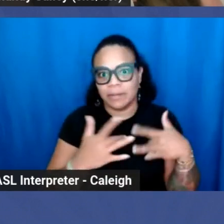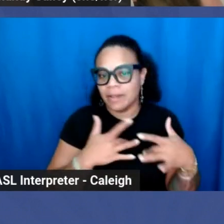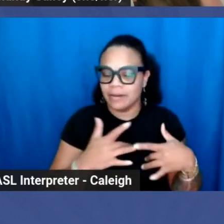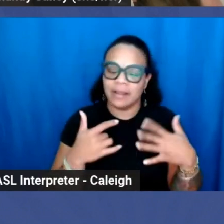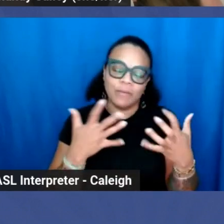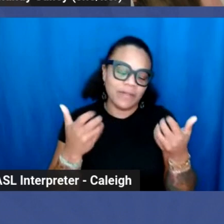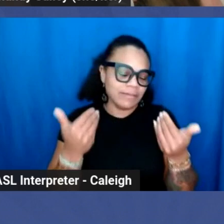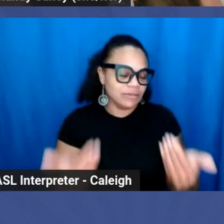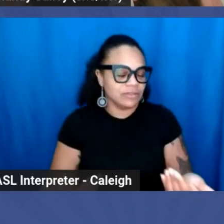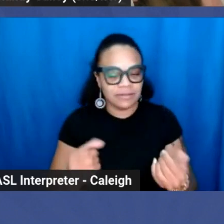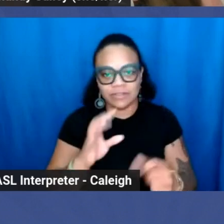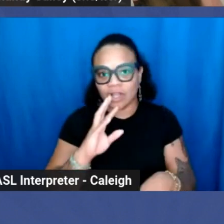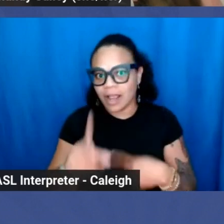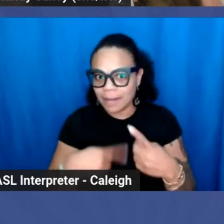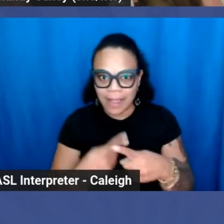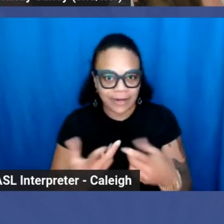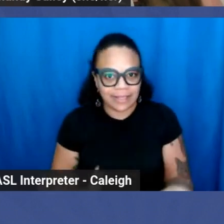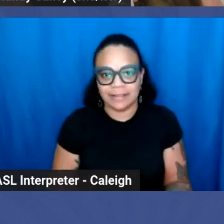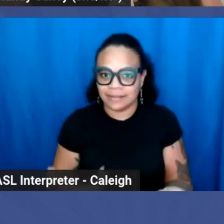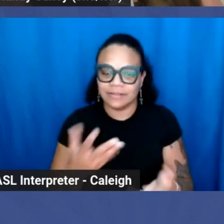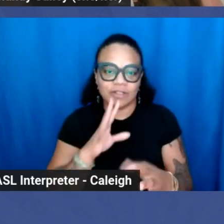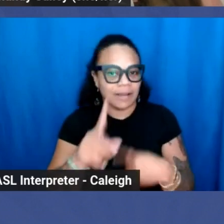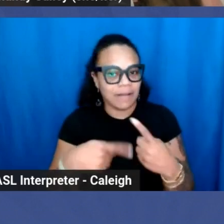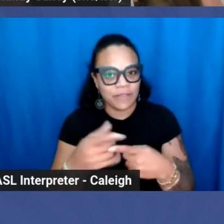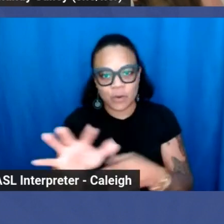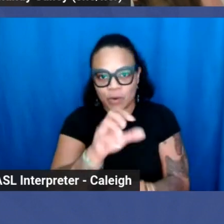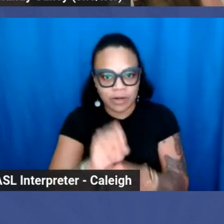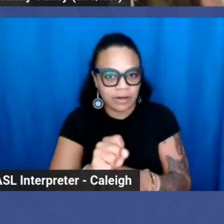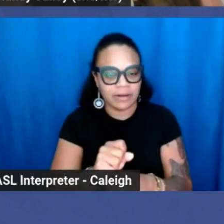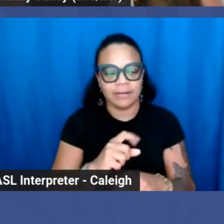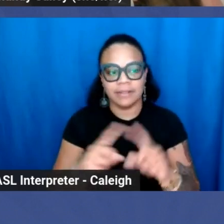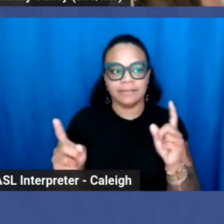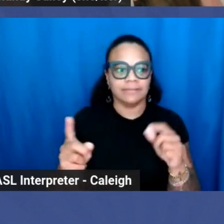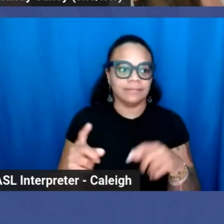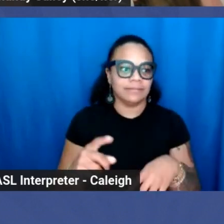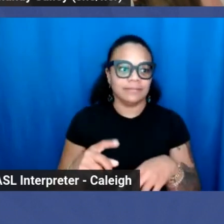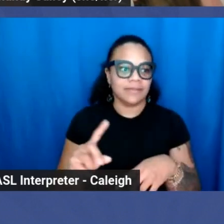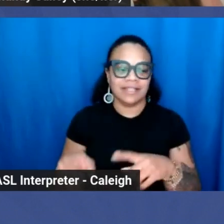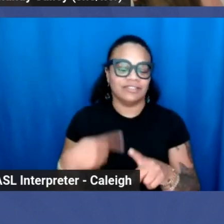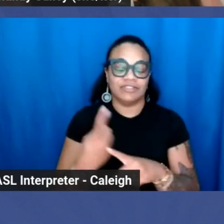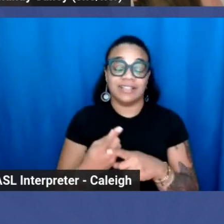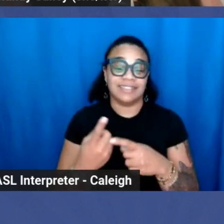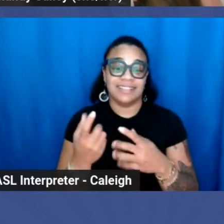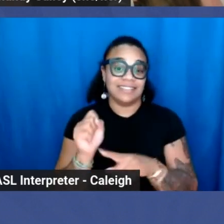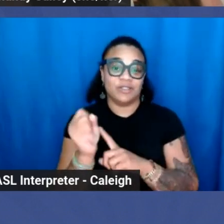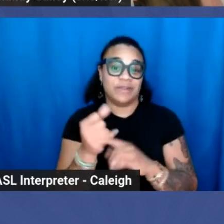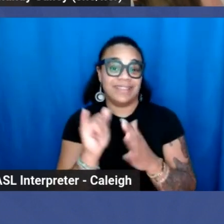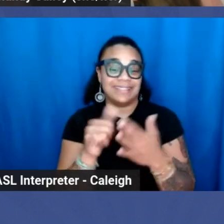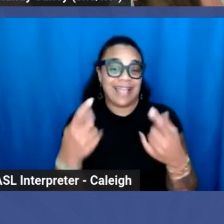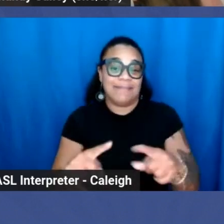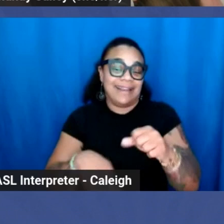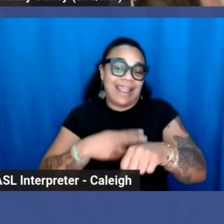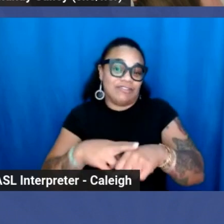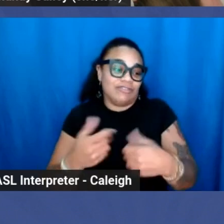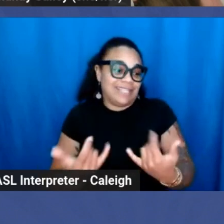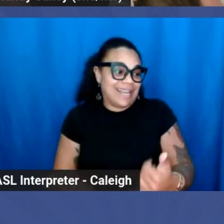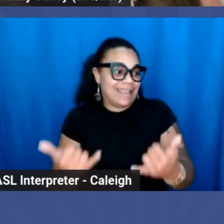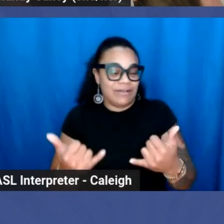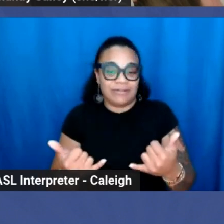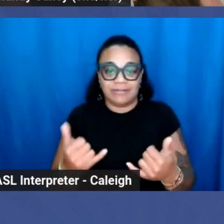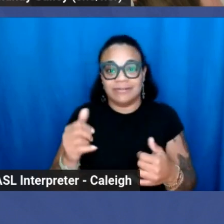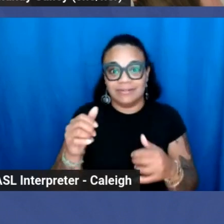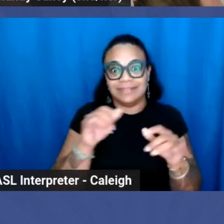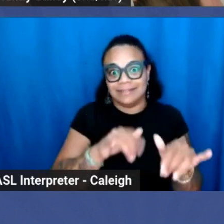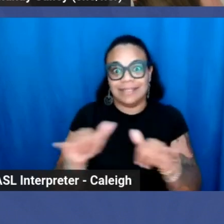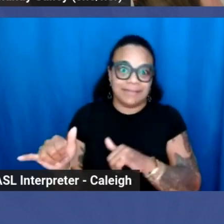talk about their work. But also it's just a phenomenon that's kind of naturally happening as shadow banning